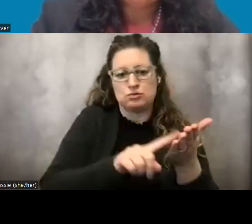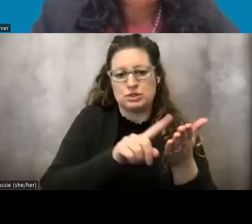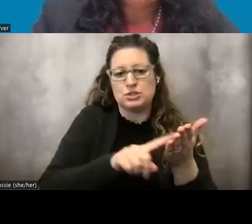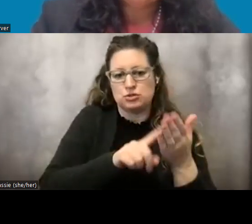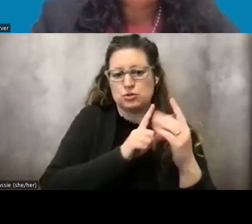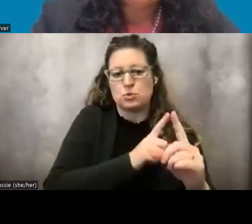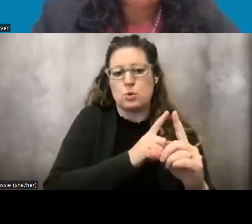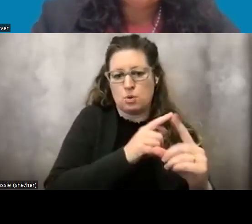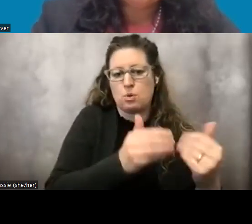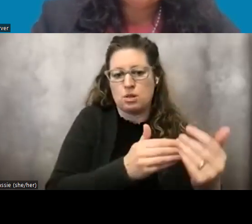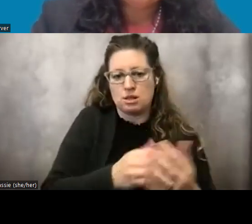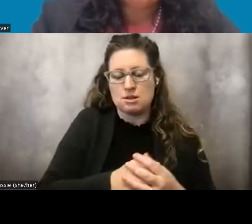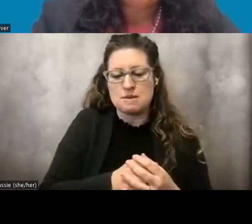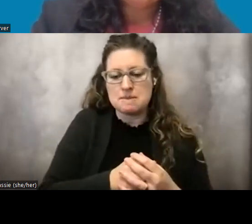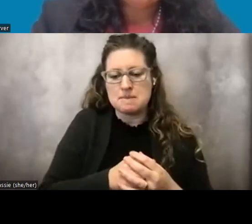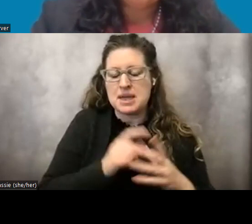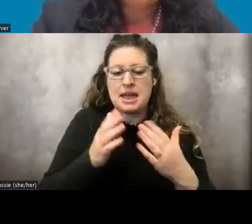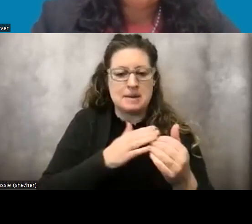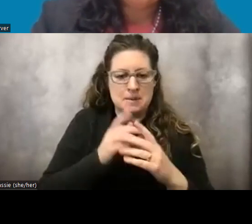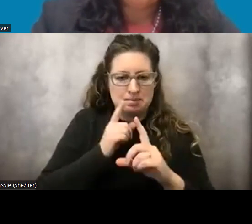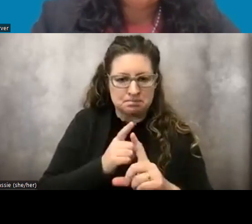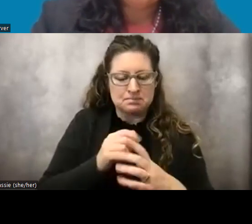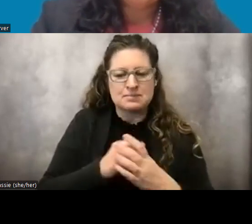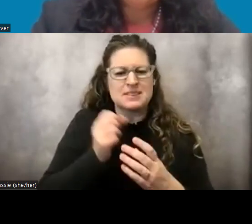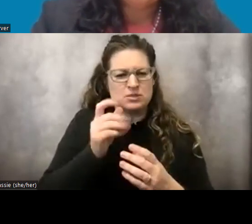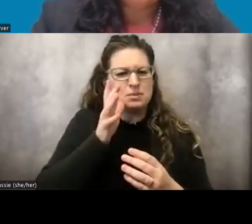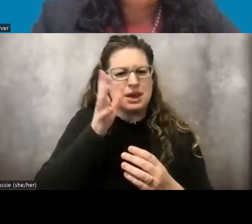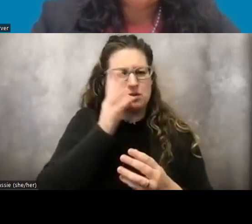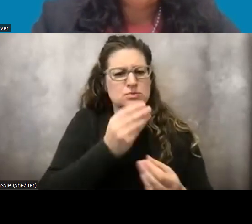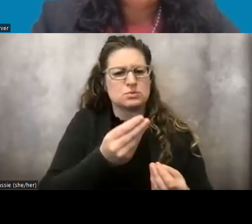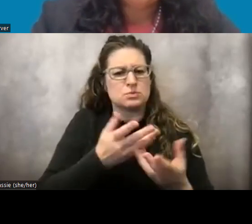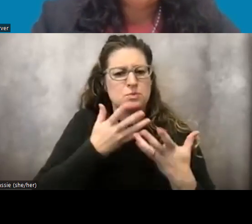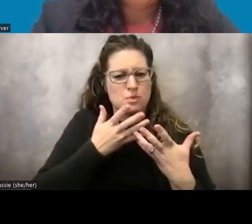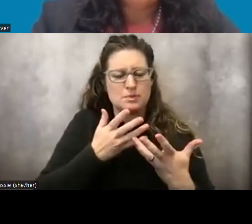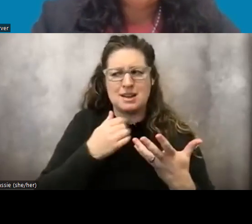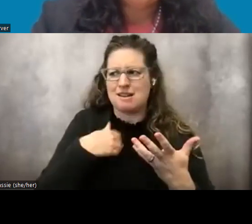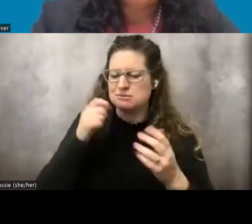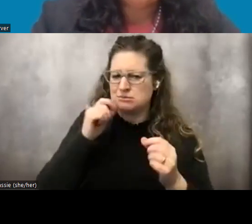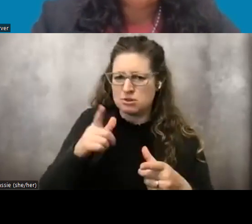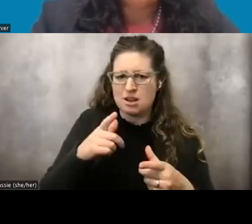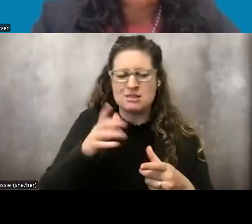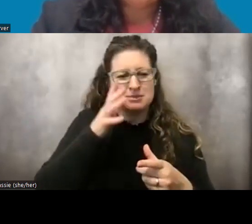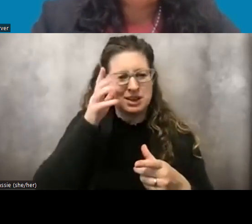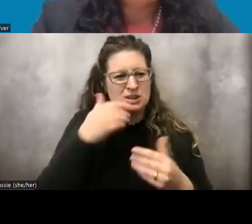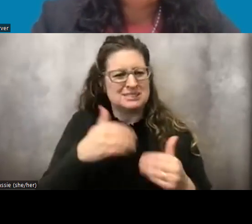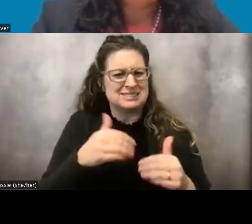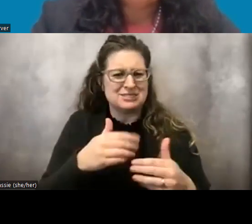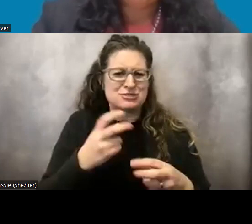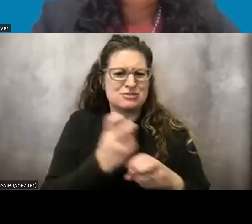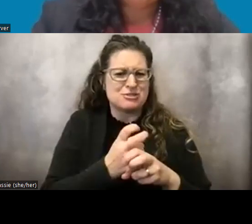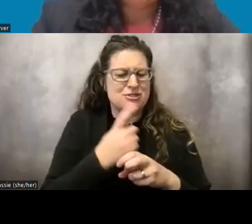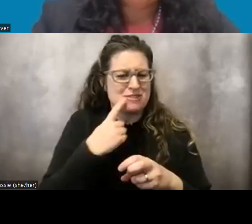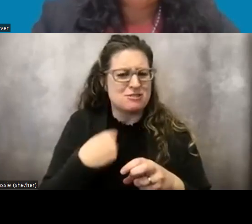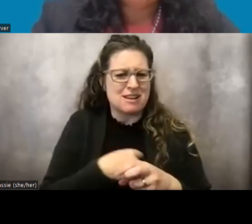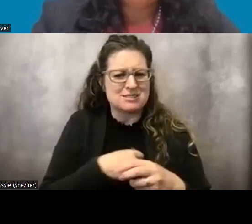surprised when a couple of parents said to me that it was so hard to be there. They'd had to leave, they